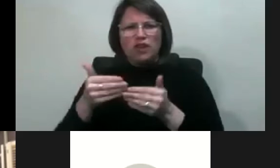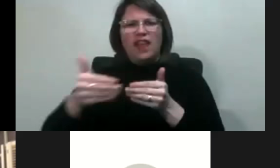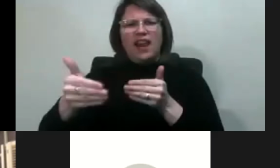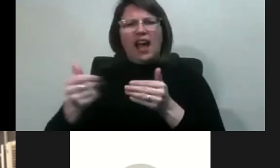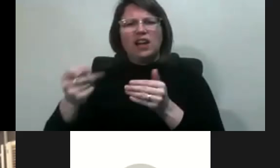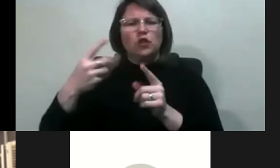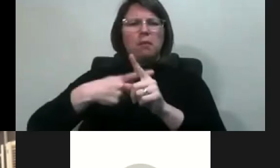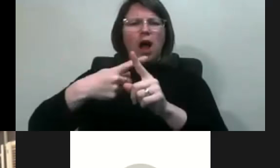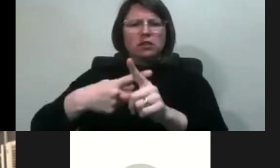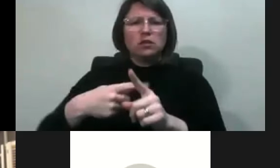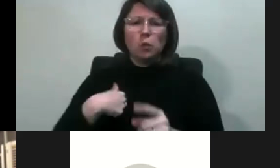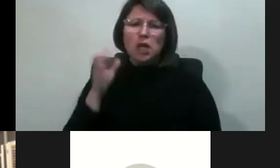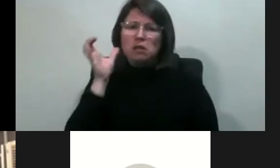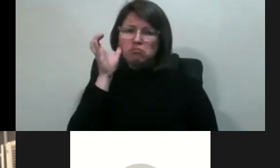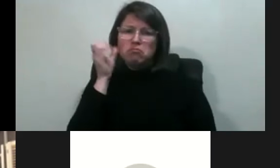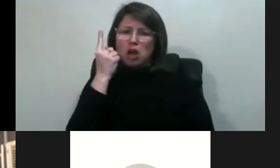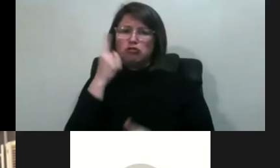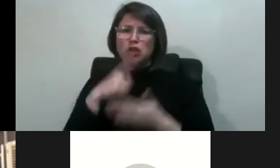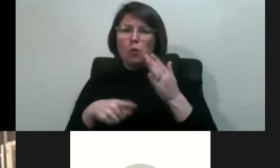we do hear what you're saying about making the trip